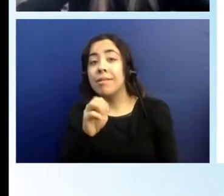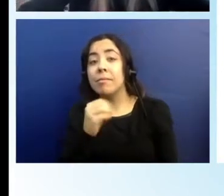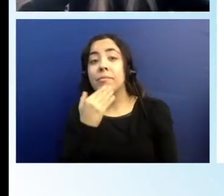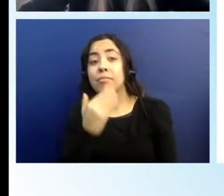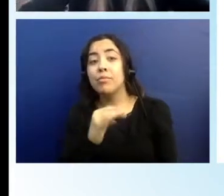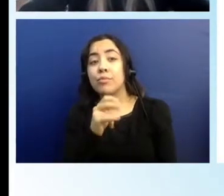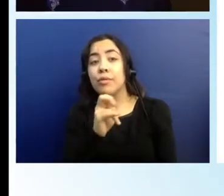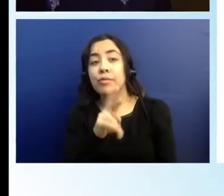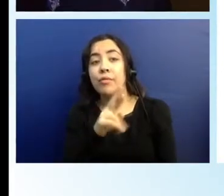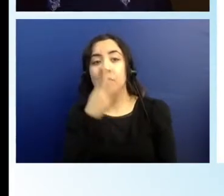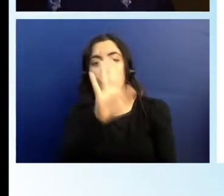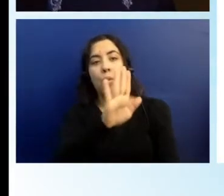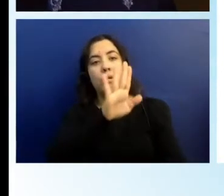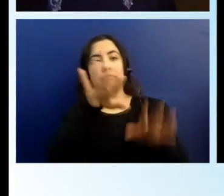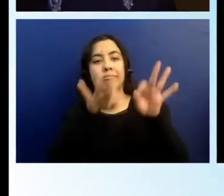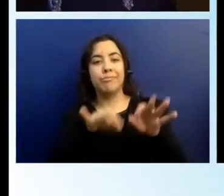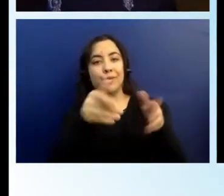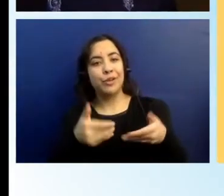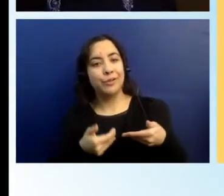introduction.